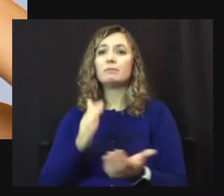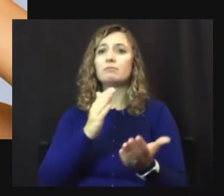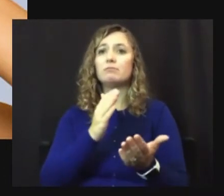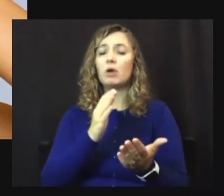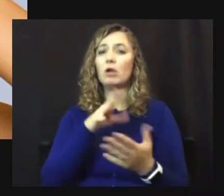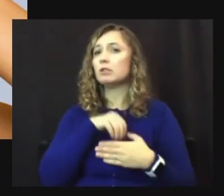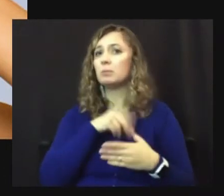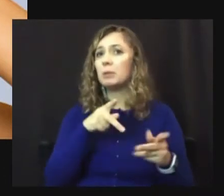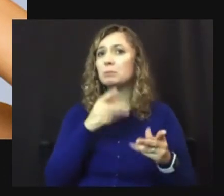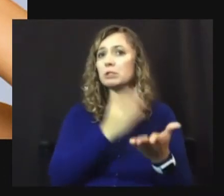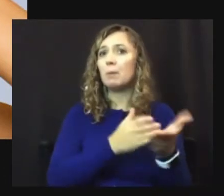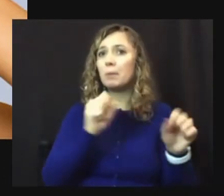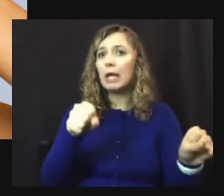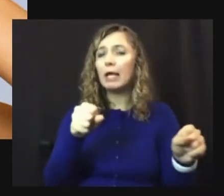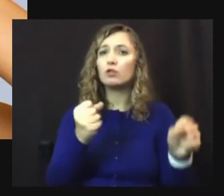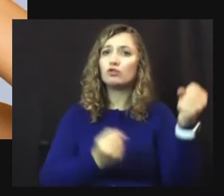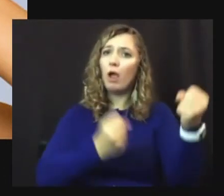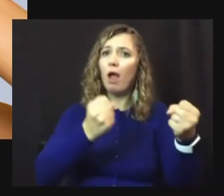some can't,